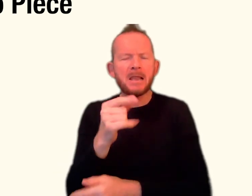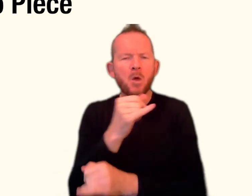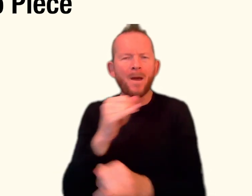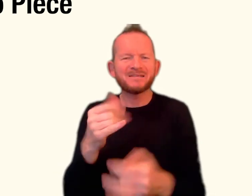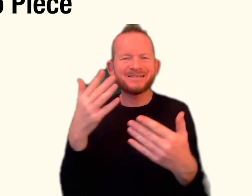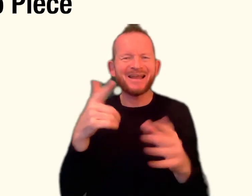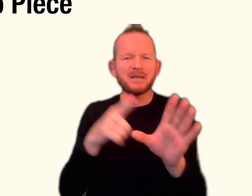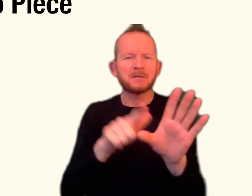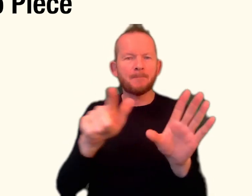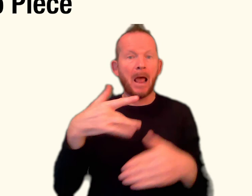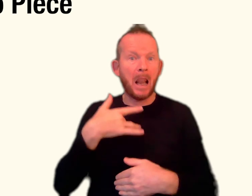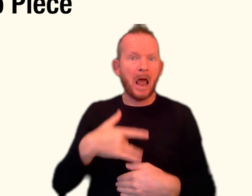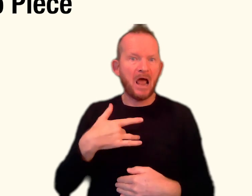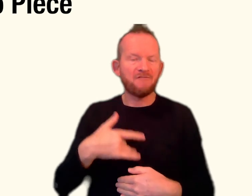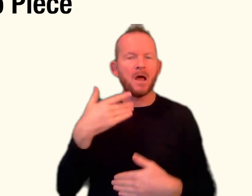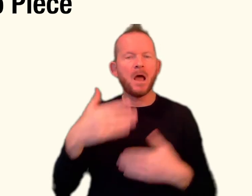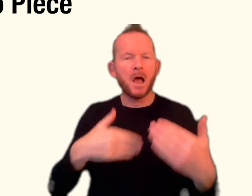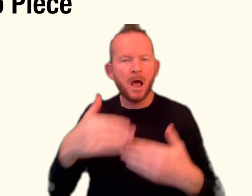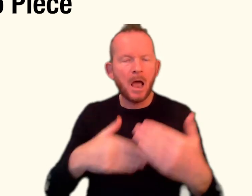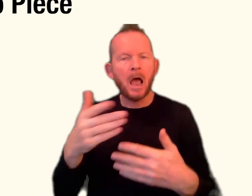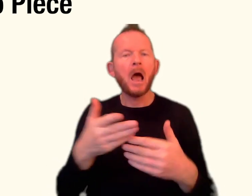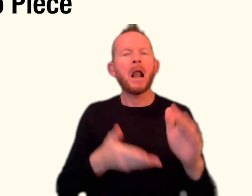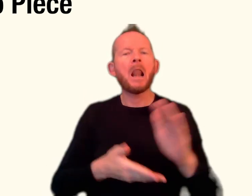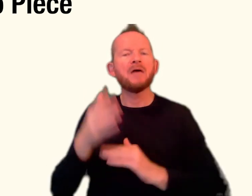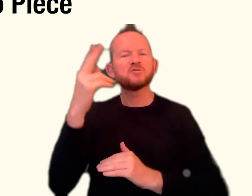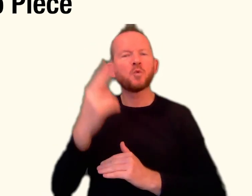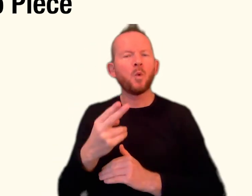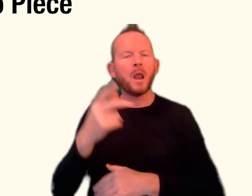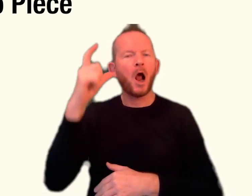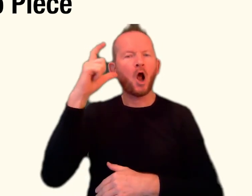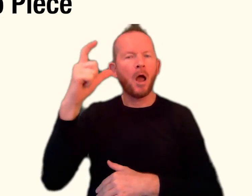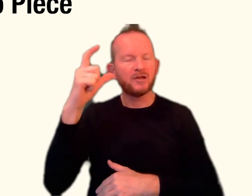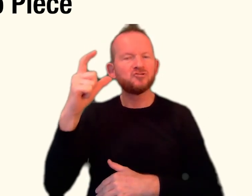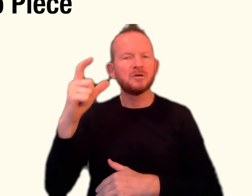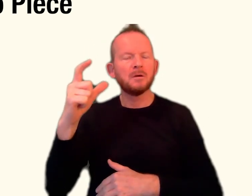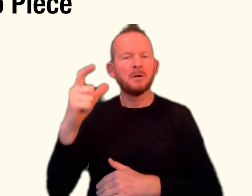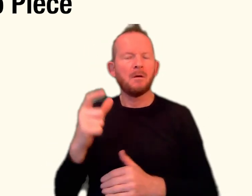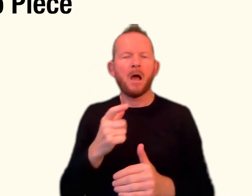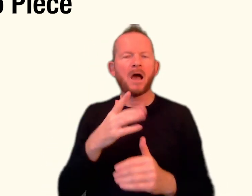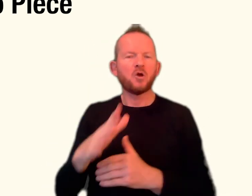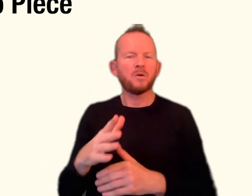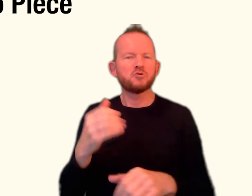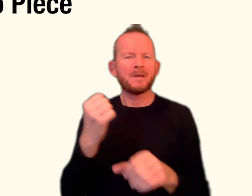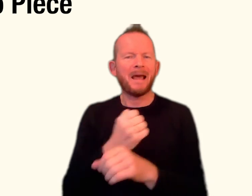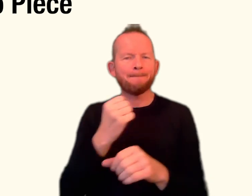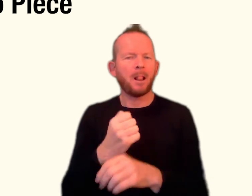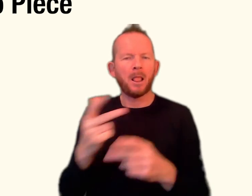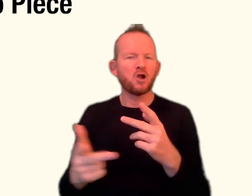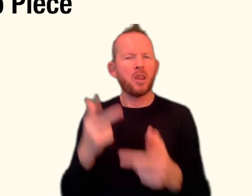10 years of my life after I left school and college. I don't want to gamble another